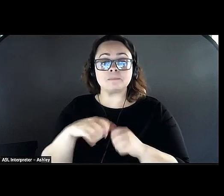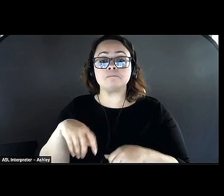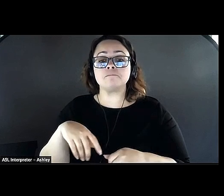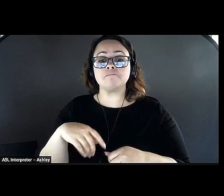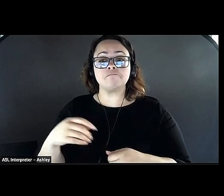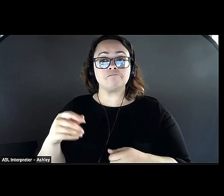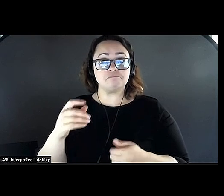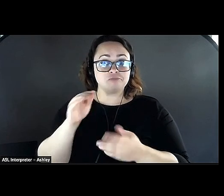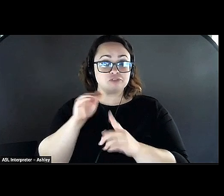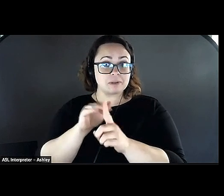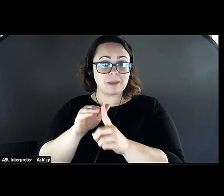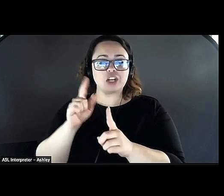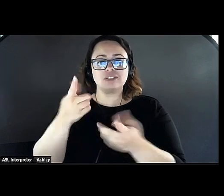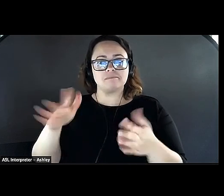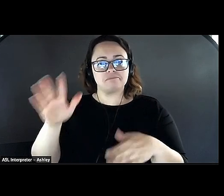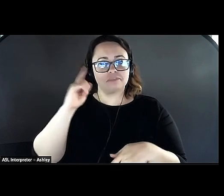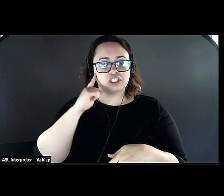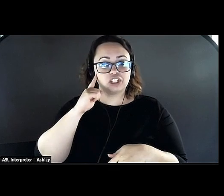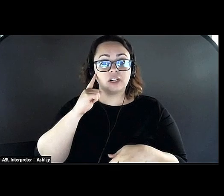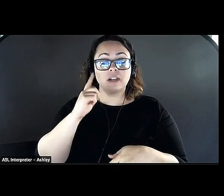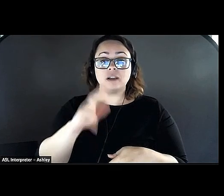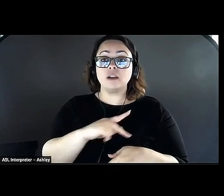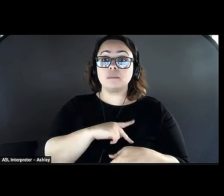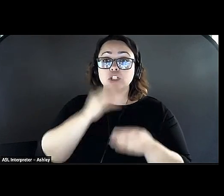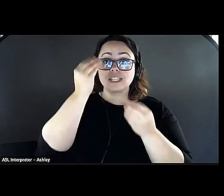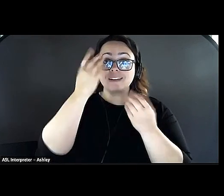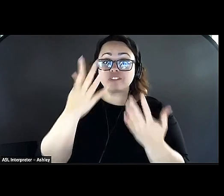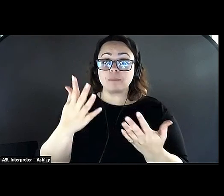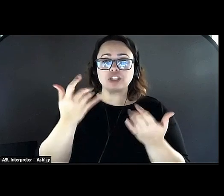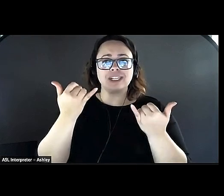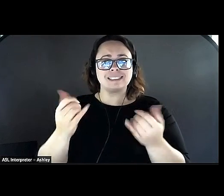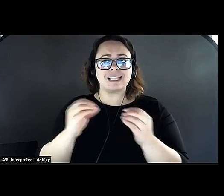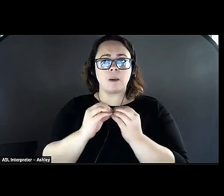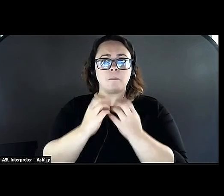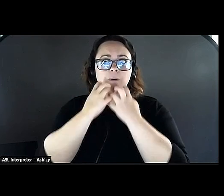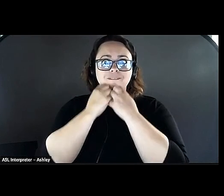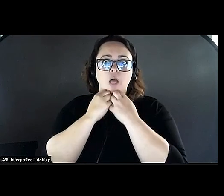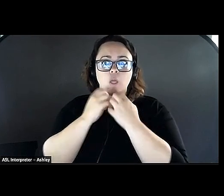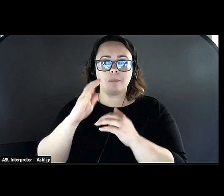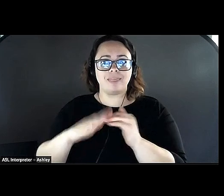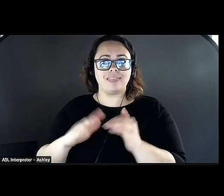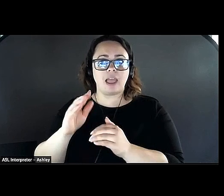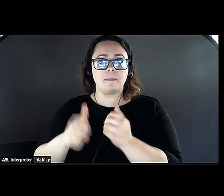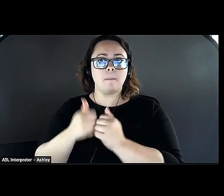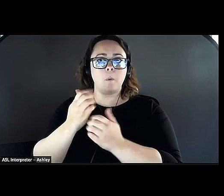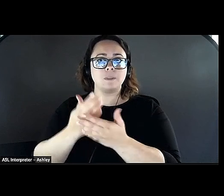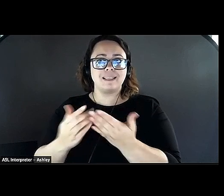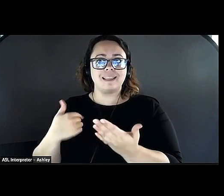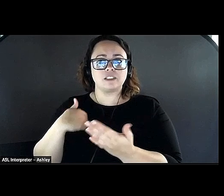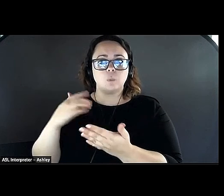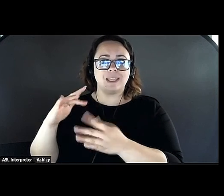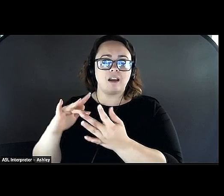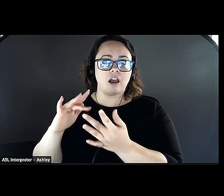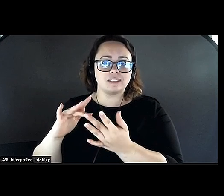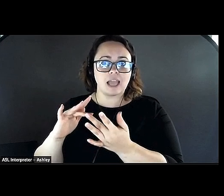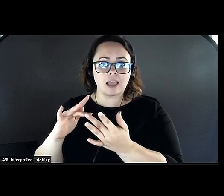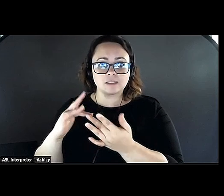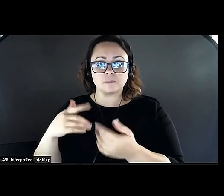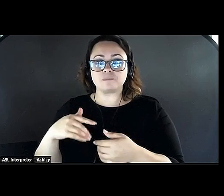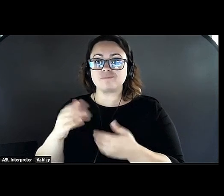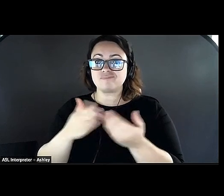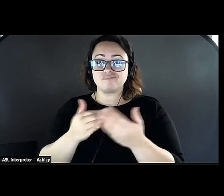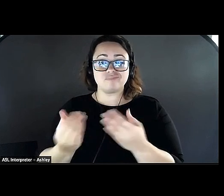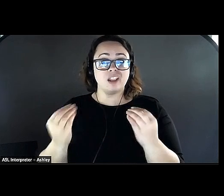a reminder, you've heard it before, personal information is now more valuable than most things that we come in contact with. Even